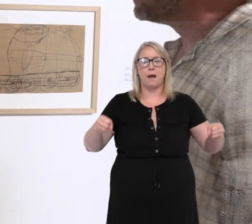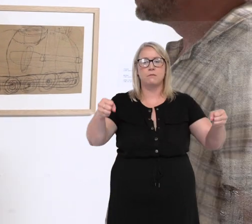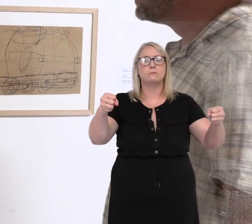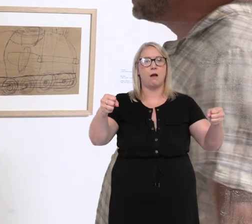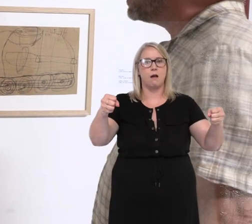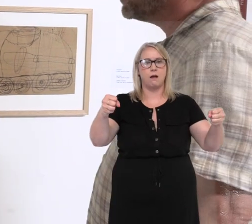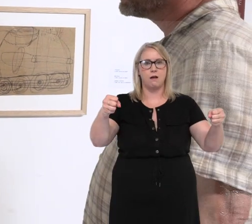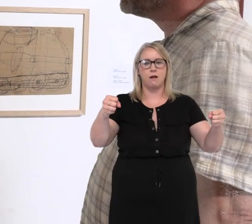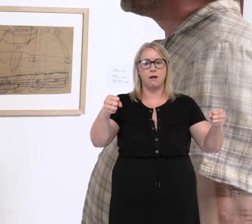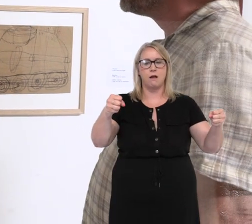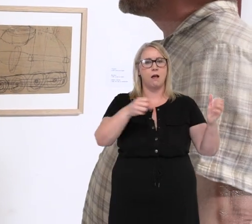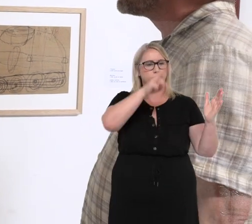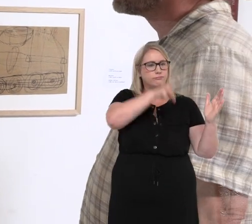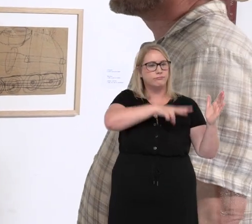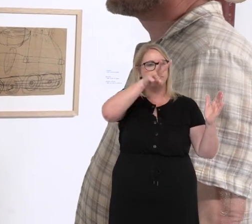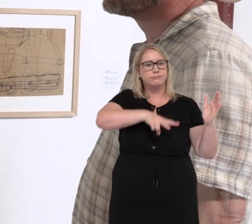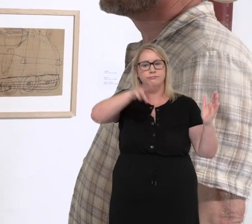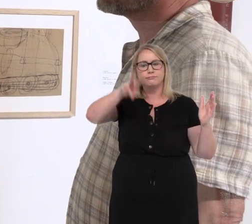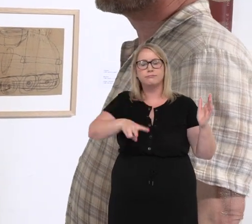architectural element.